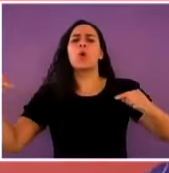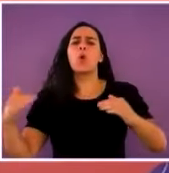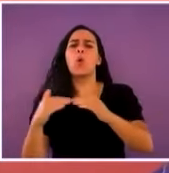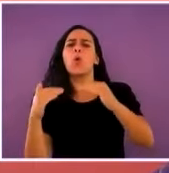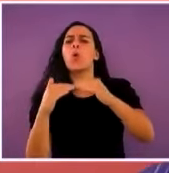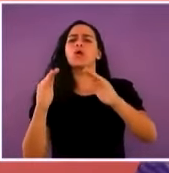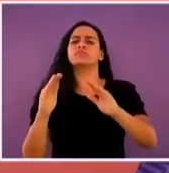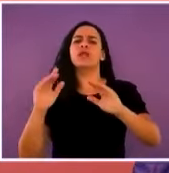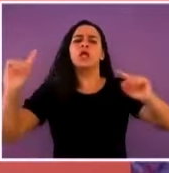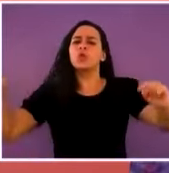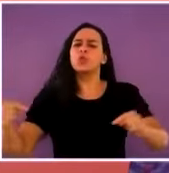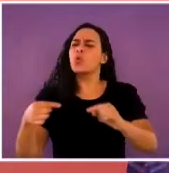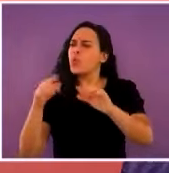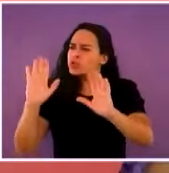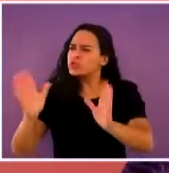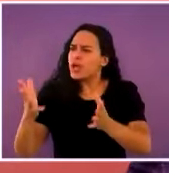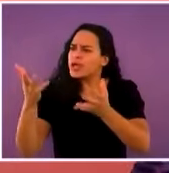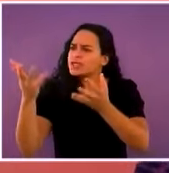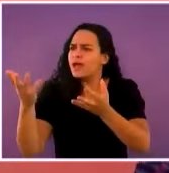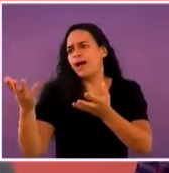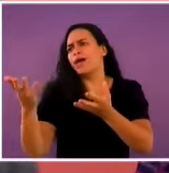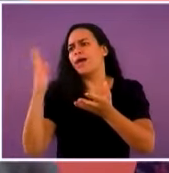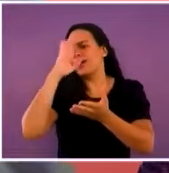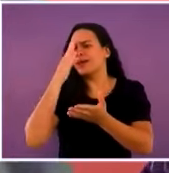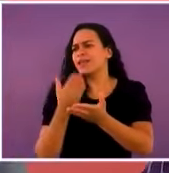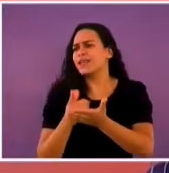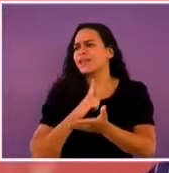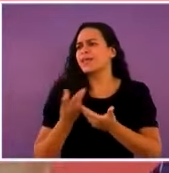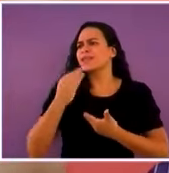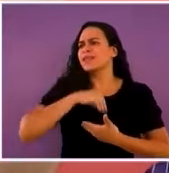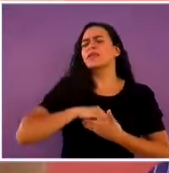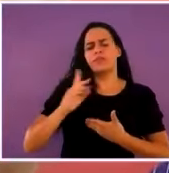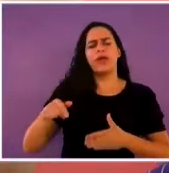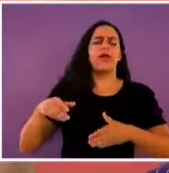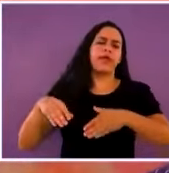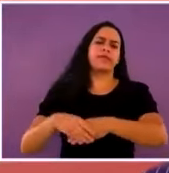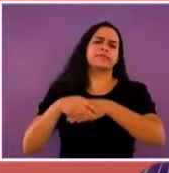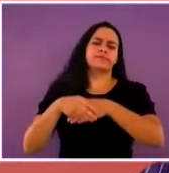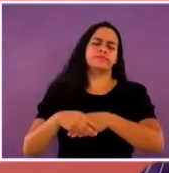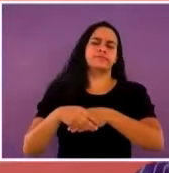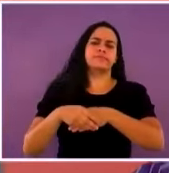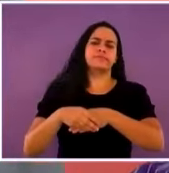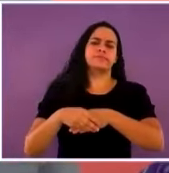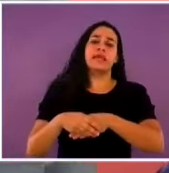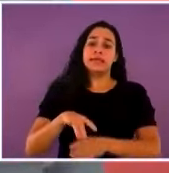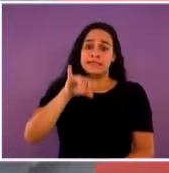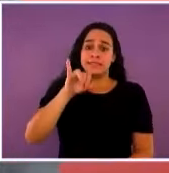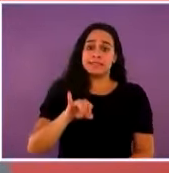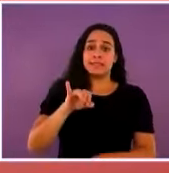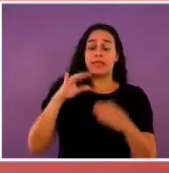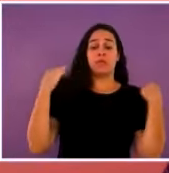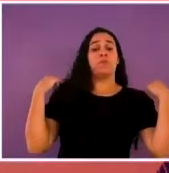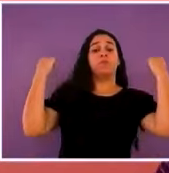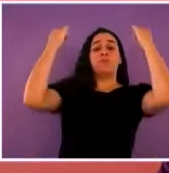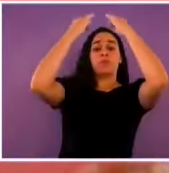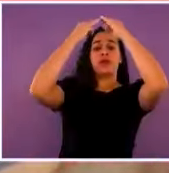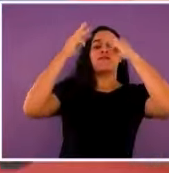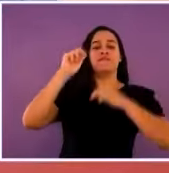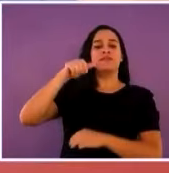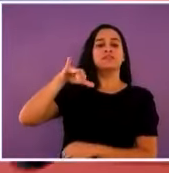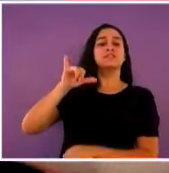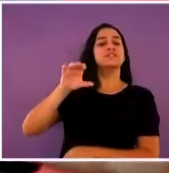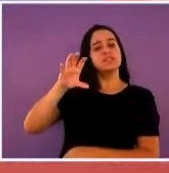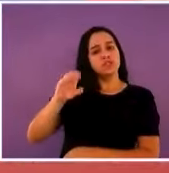concerned. E quando se trata de outros grupos, pessoas religiosas, this is what Pope Francis says. É o que o Papa Francisco